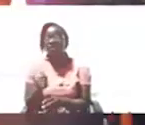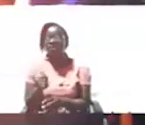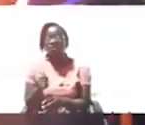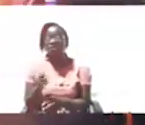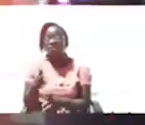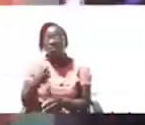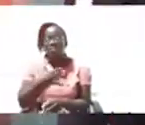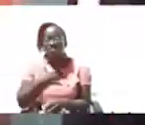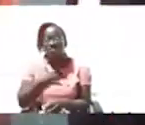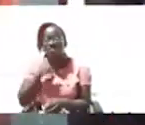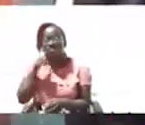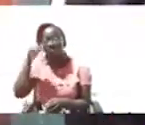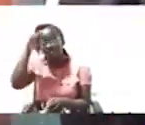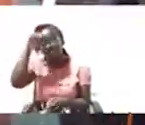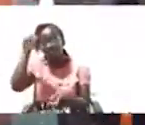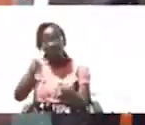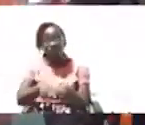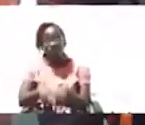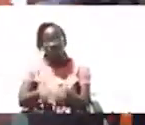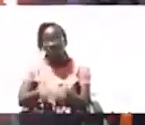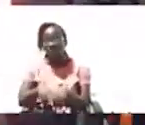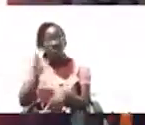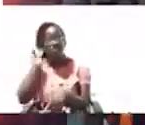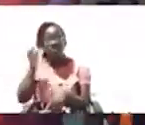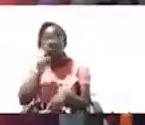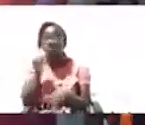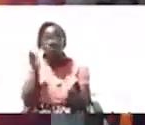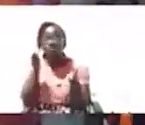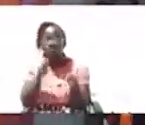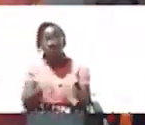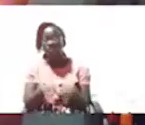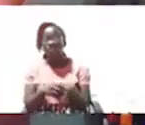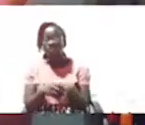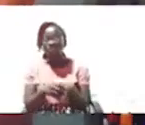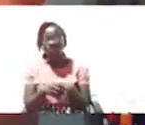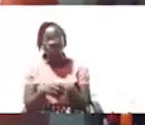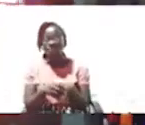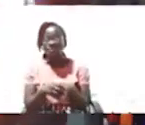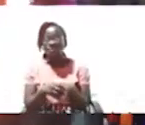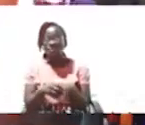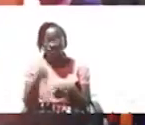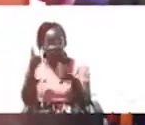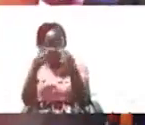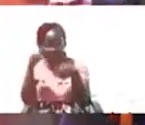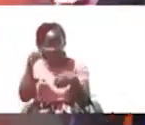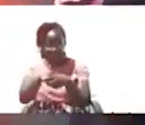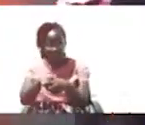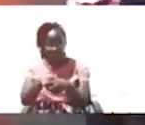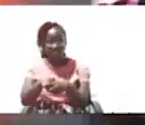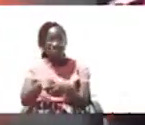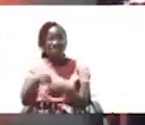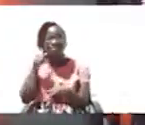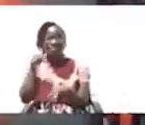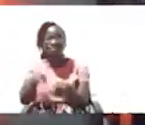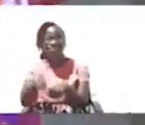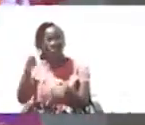our brother, he wouldn't have died. In her mind,